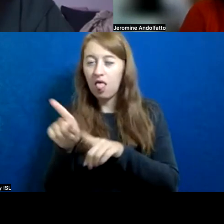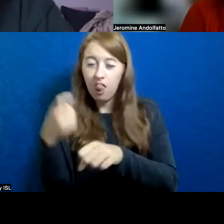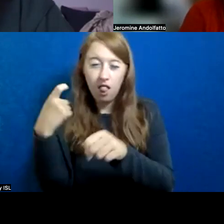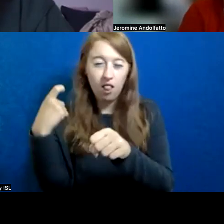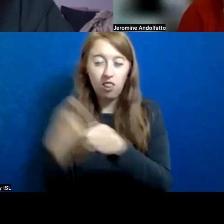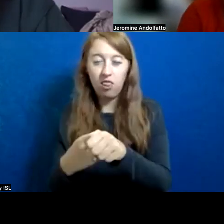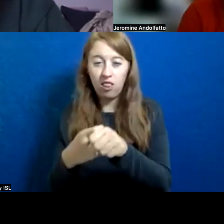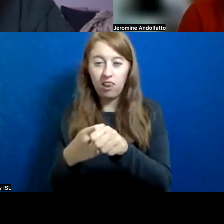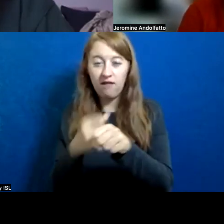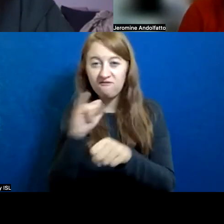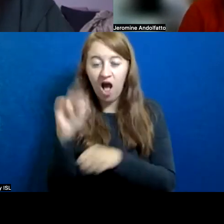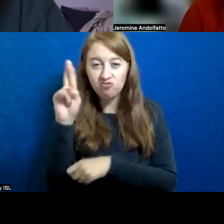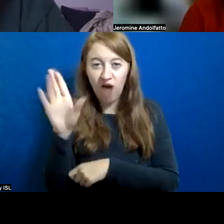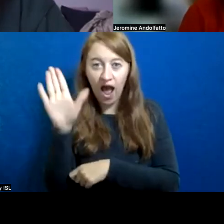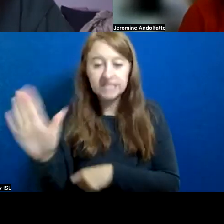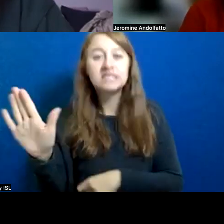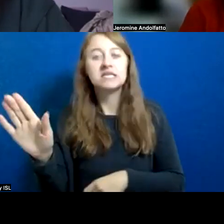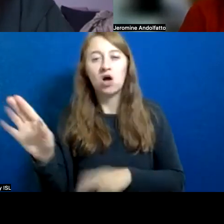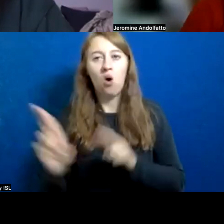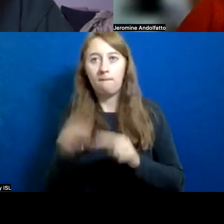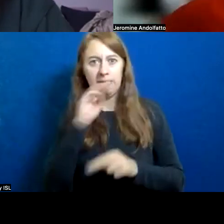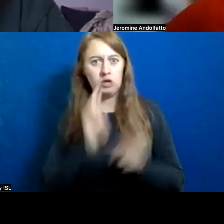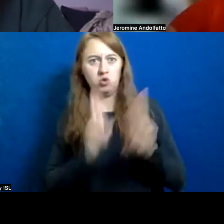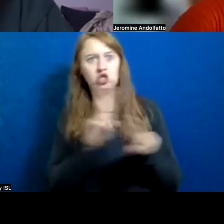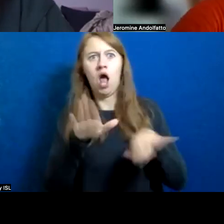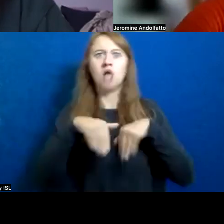something that has proven efficient.